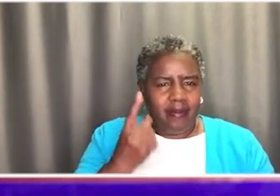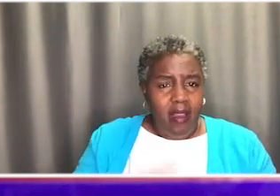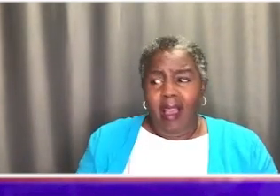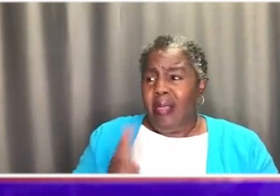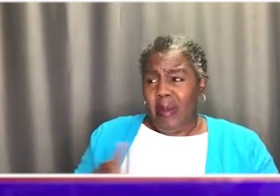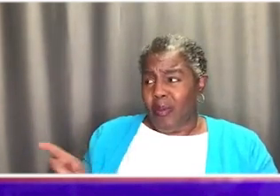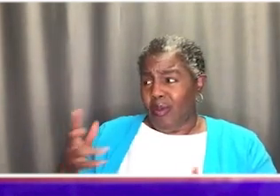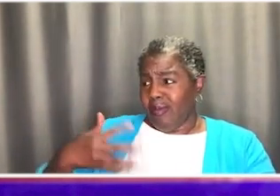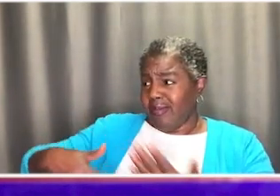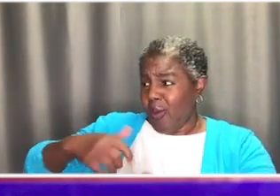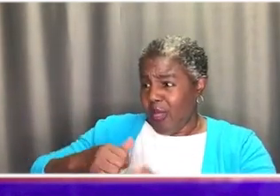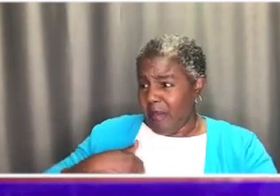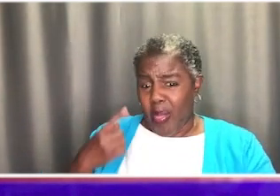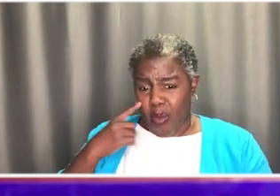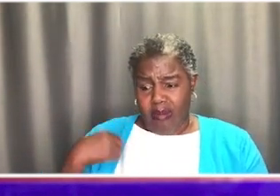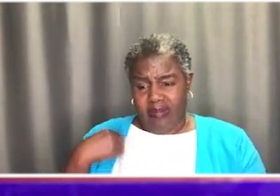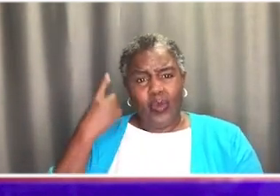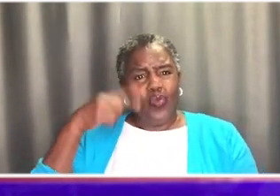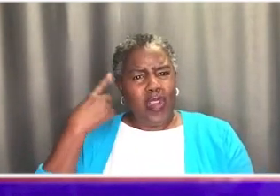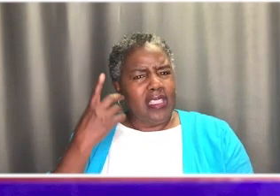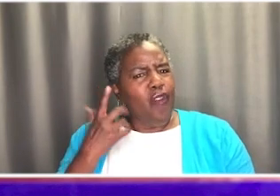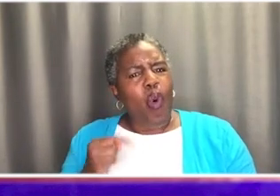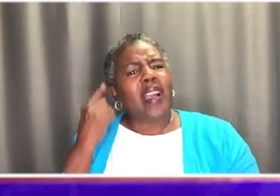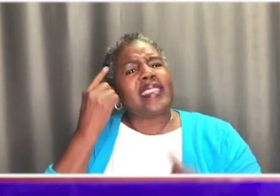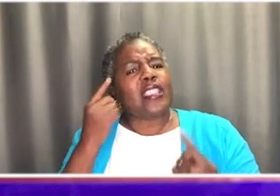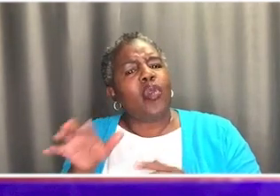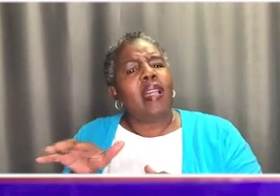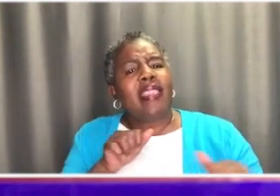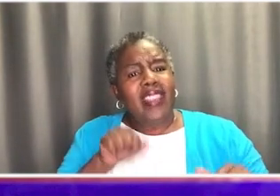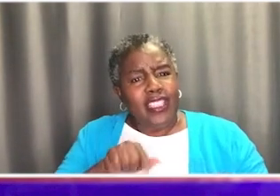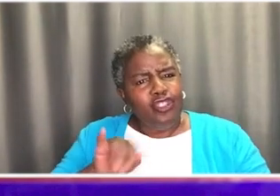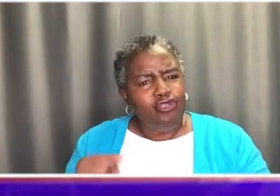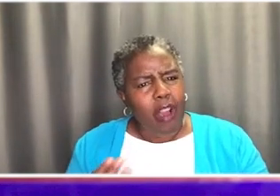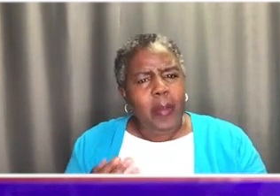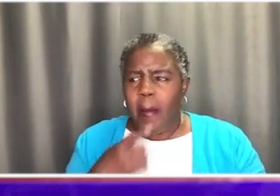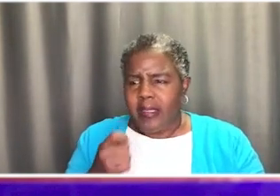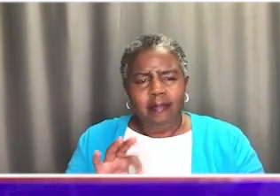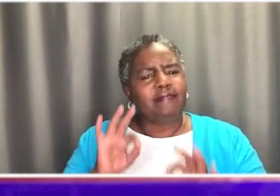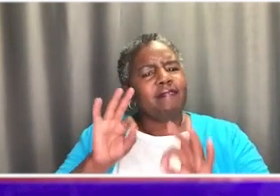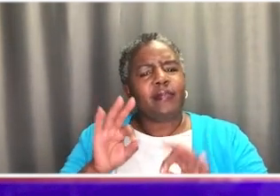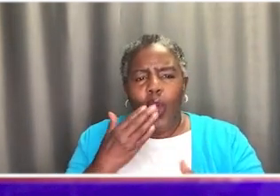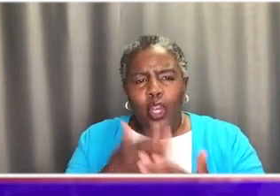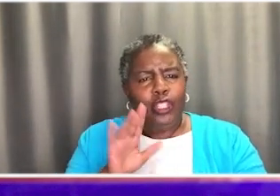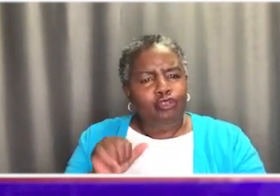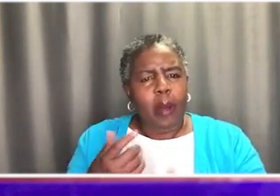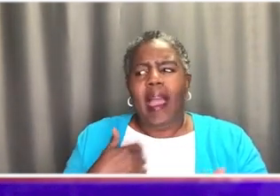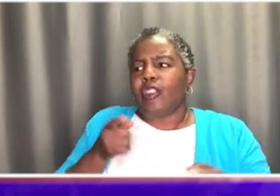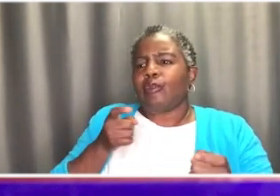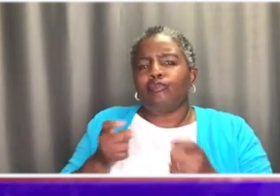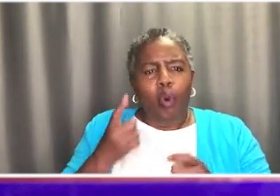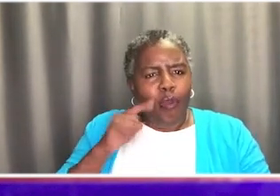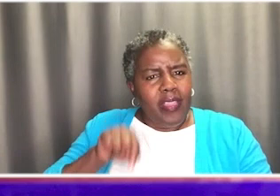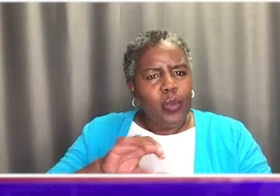around me thought I was crazy for even considering leaving my job because I had so much control over